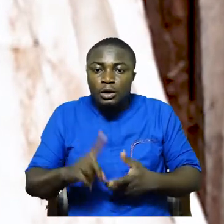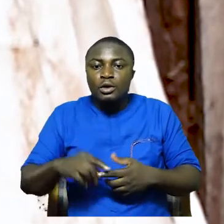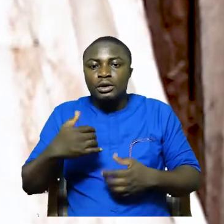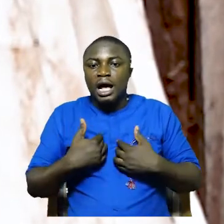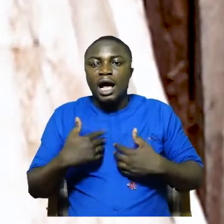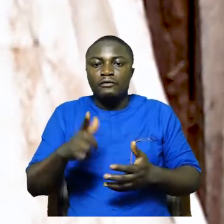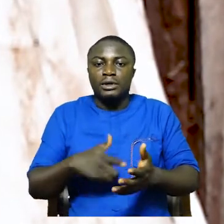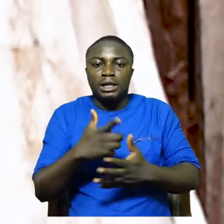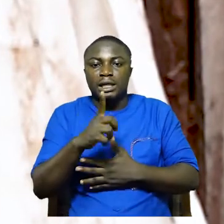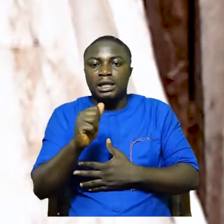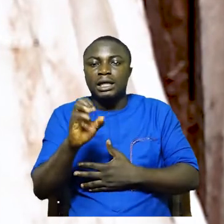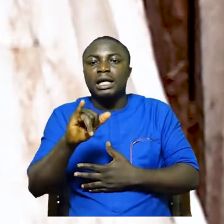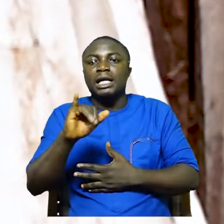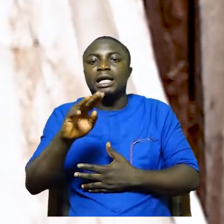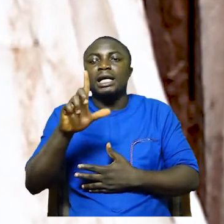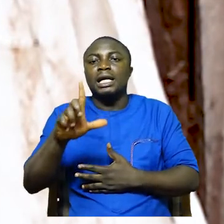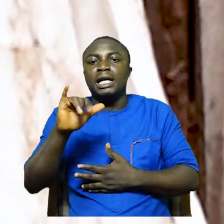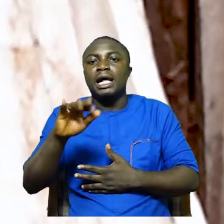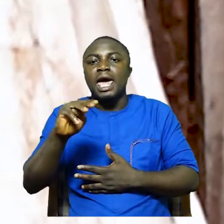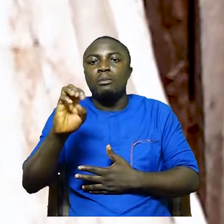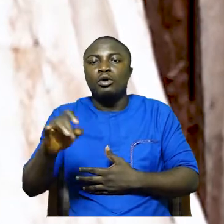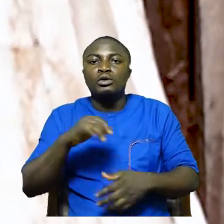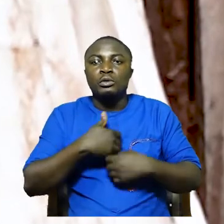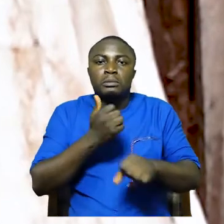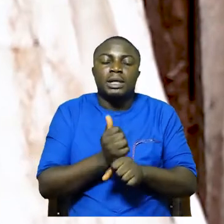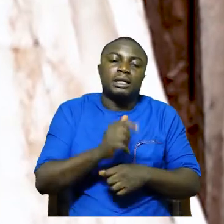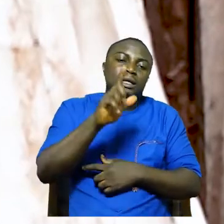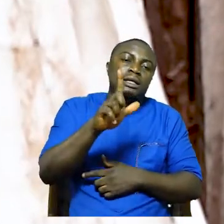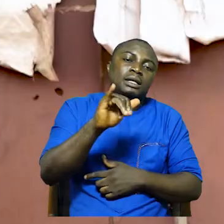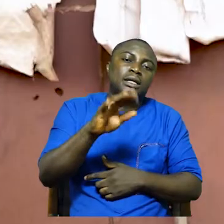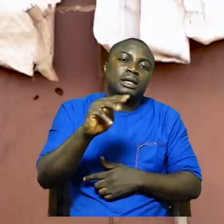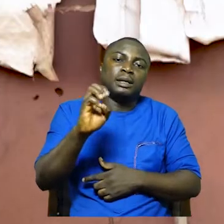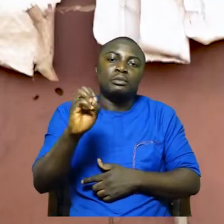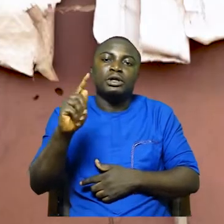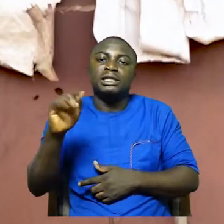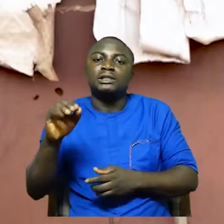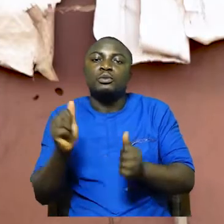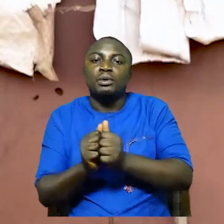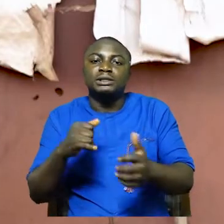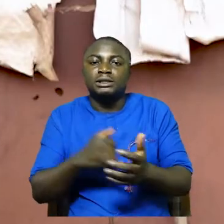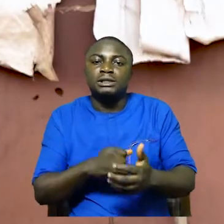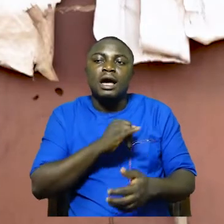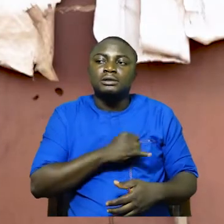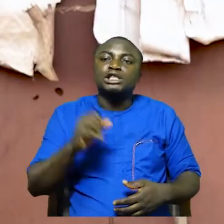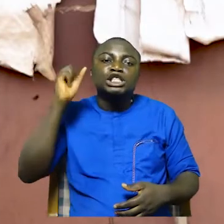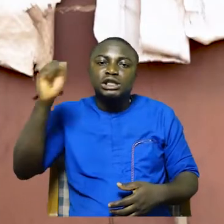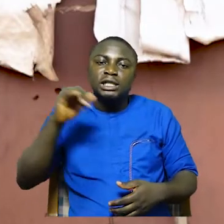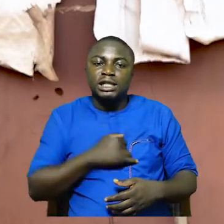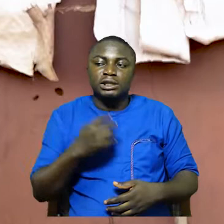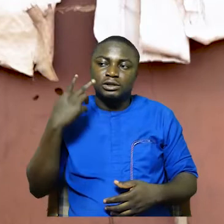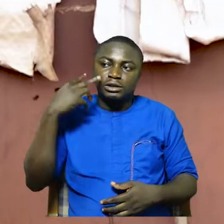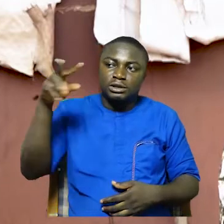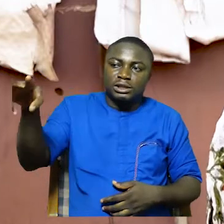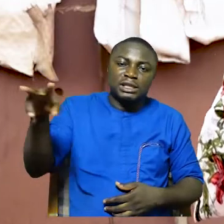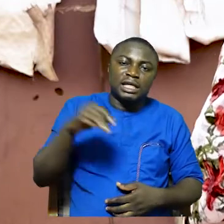make omelettes. And when you have lemons, you make lemonades with them. Sonia has been able to live through with her